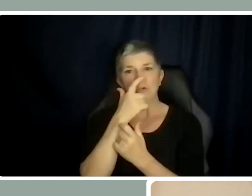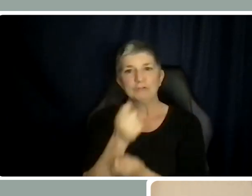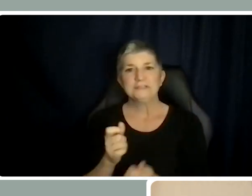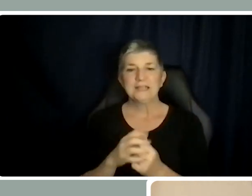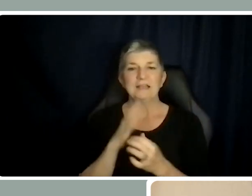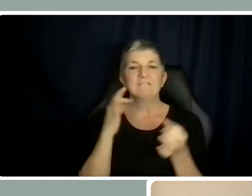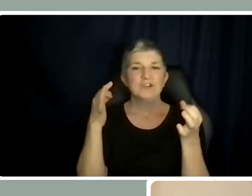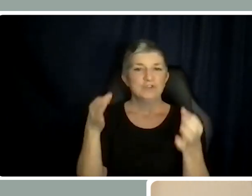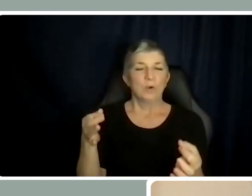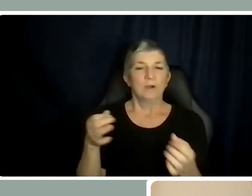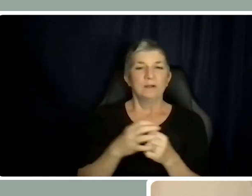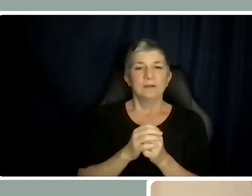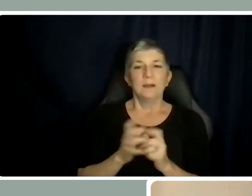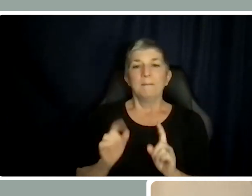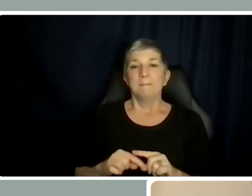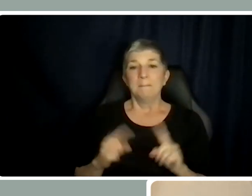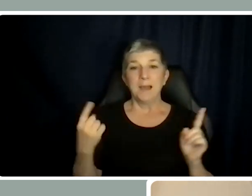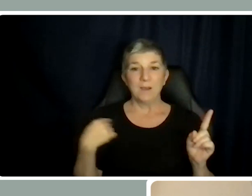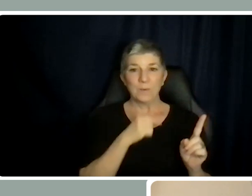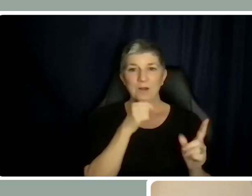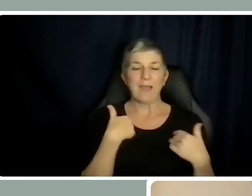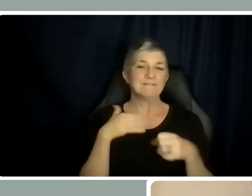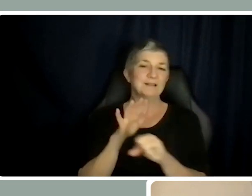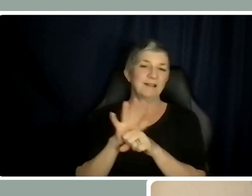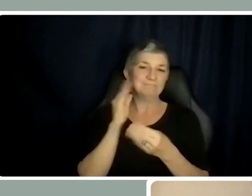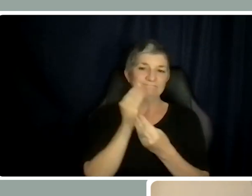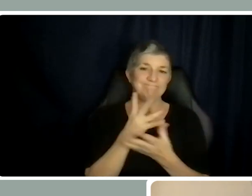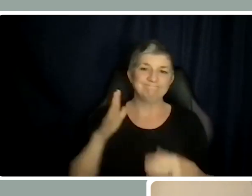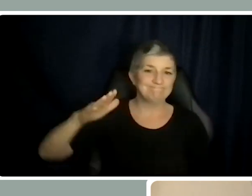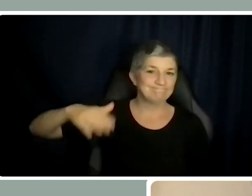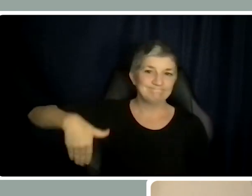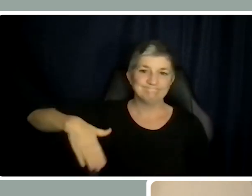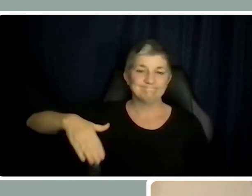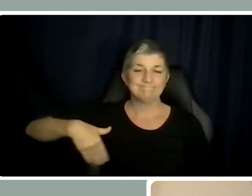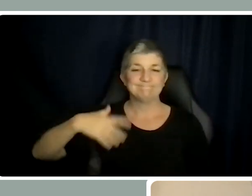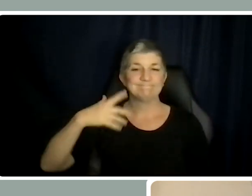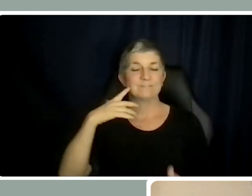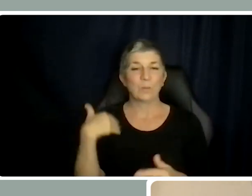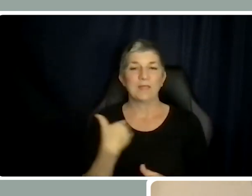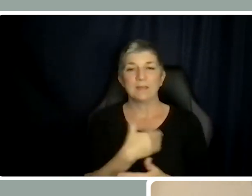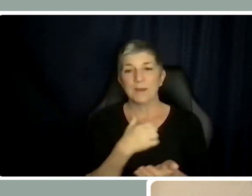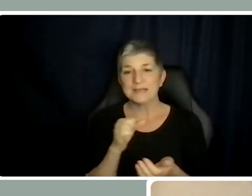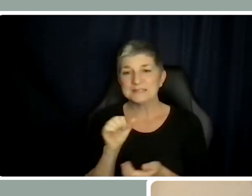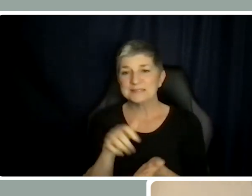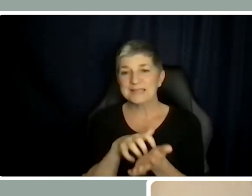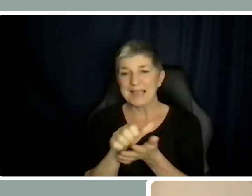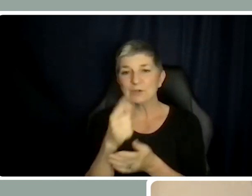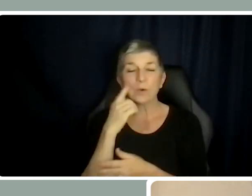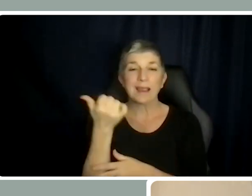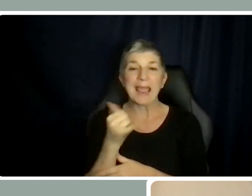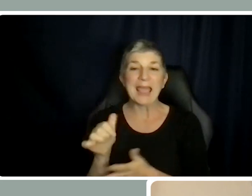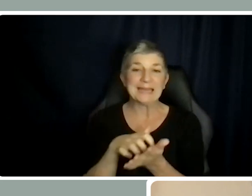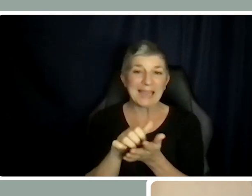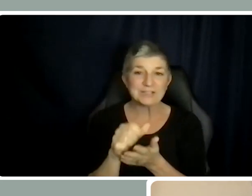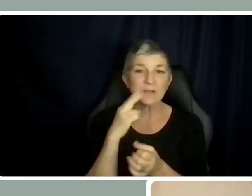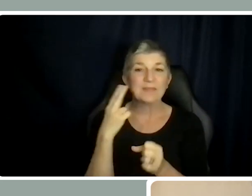for sure. But we don't have enough data yet in breast cancer or in almost any cancers. They use it a